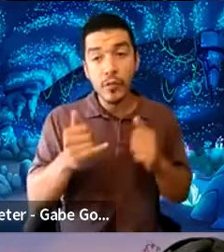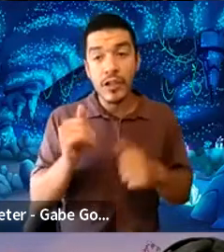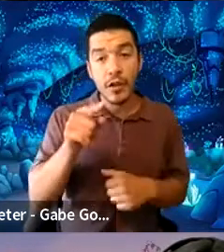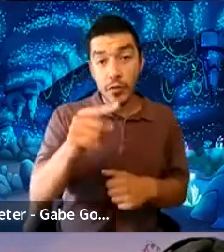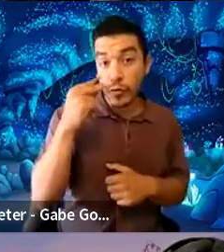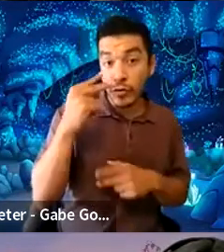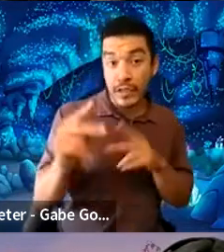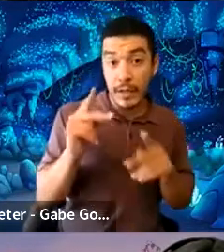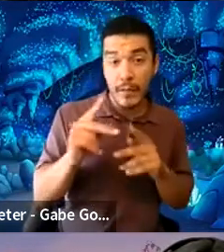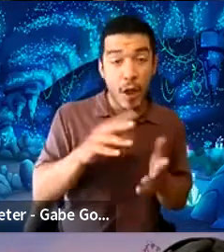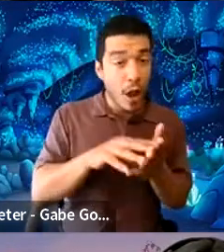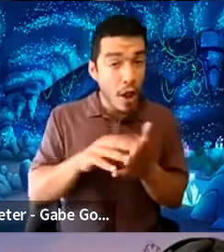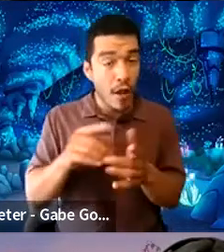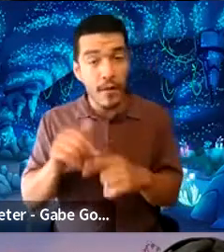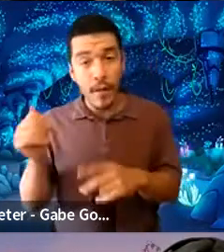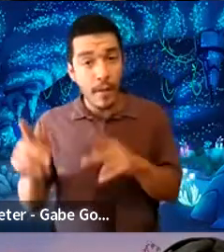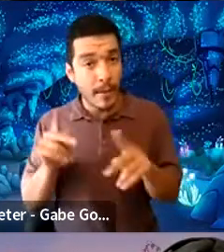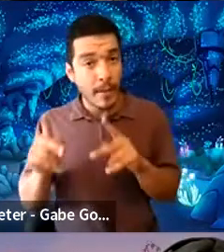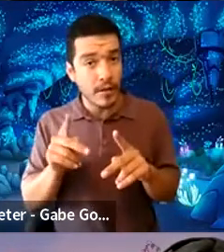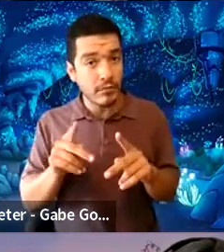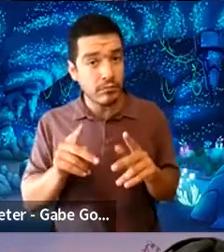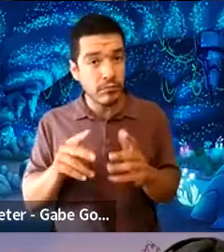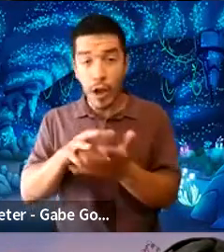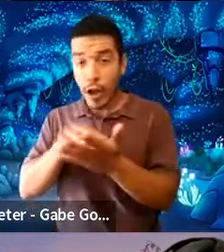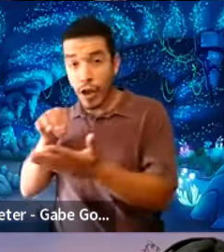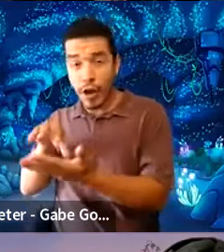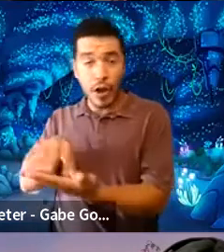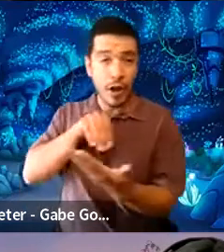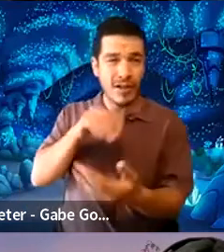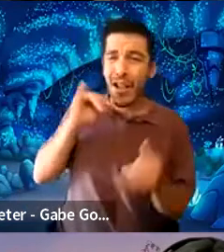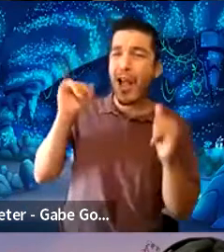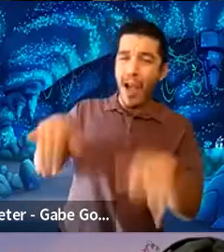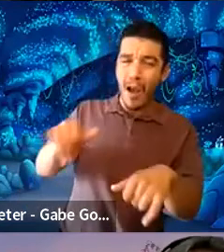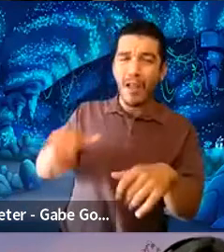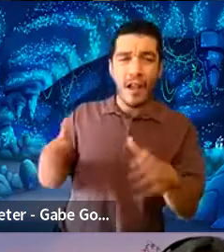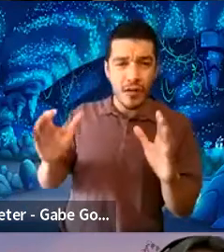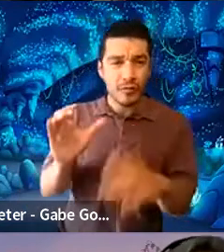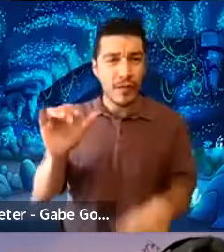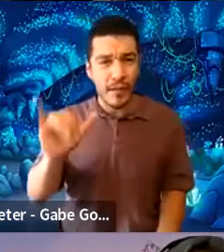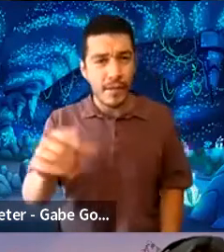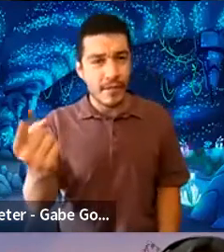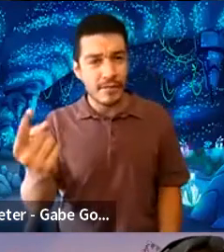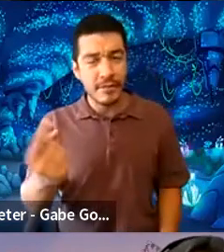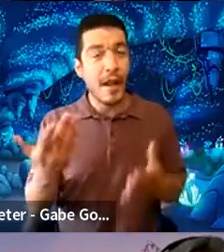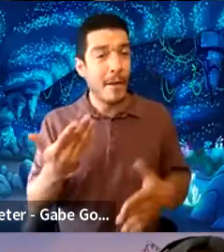see people kind of learn from other people and just kind of go, oh, well, that's a way to do something that